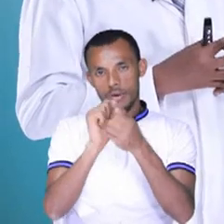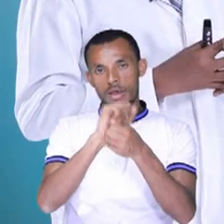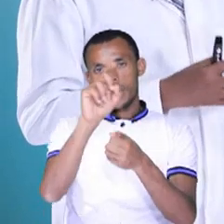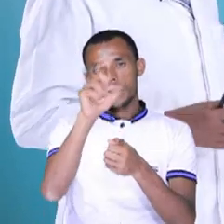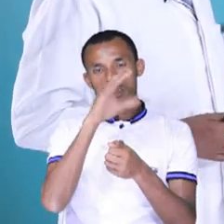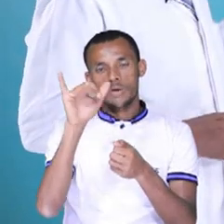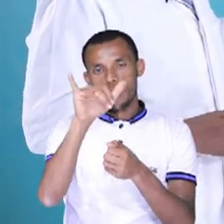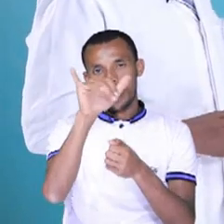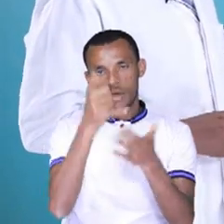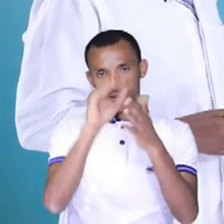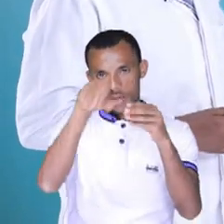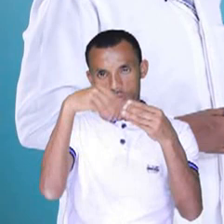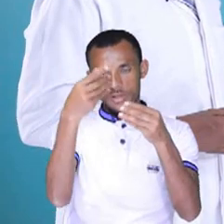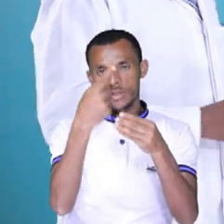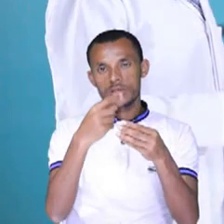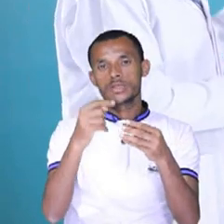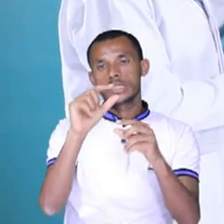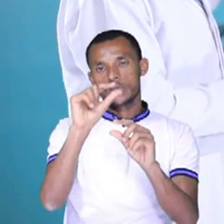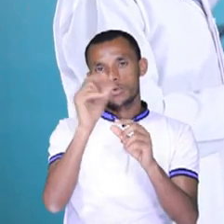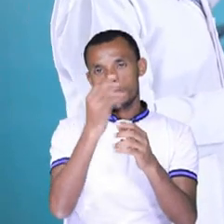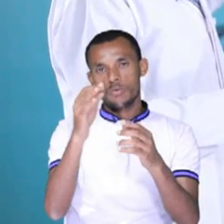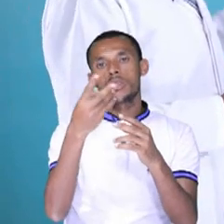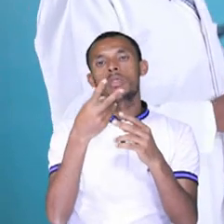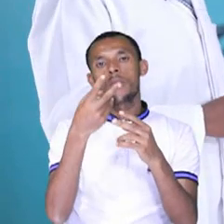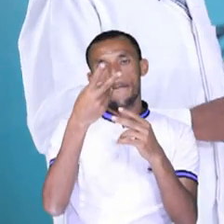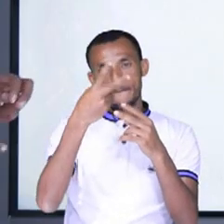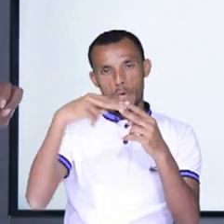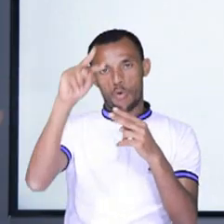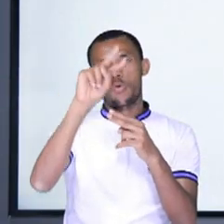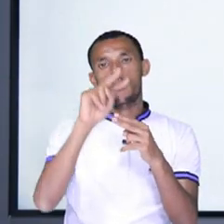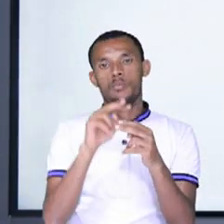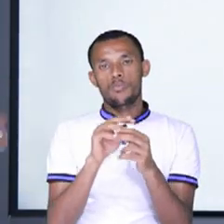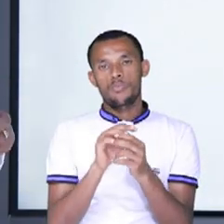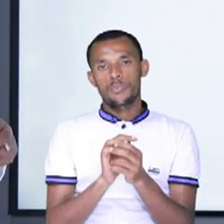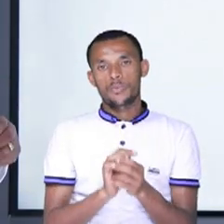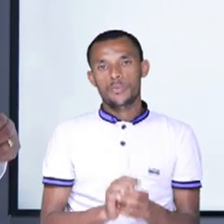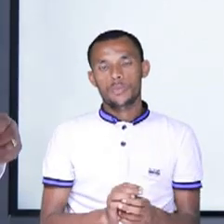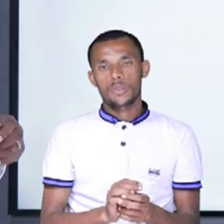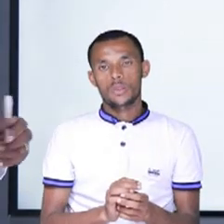and y, it gives the exponent of the power. The exponent of the power.